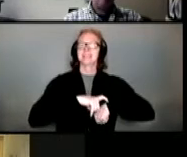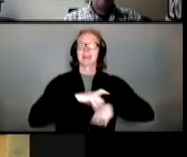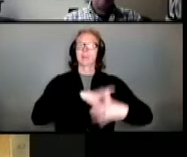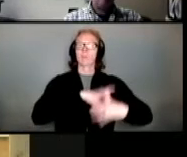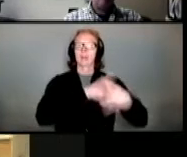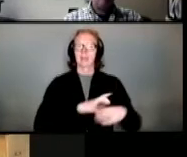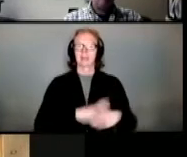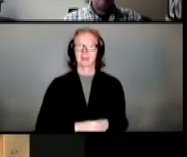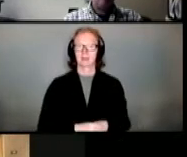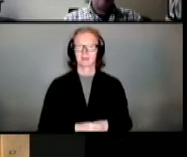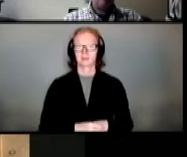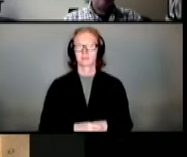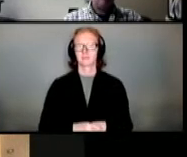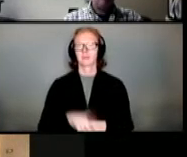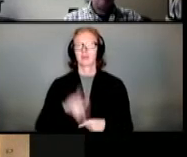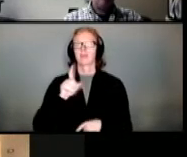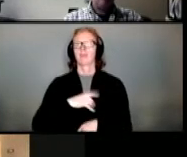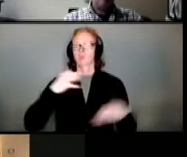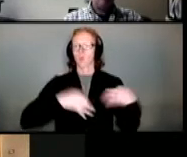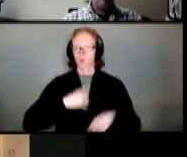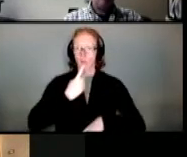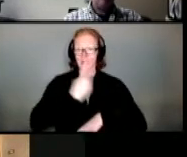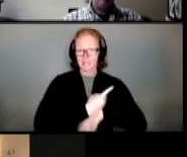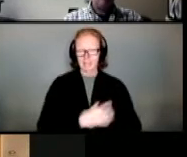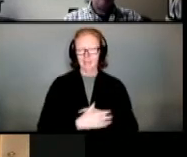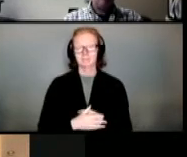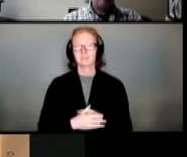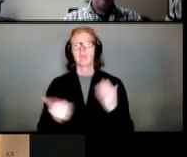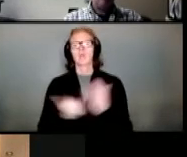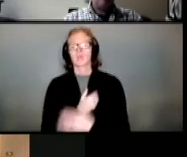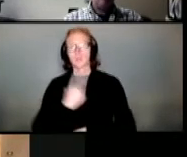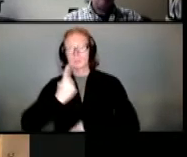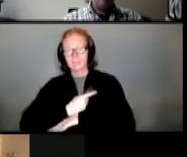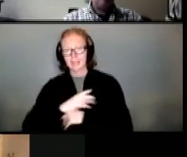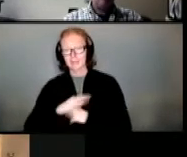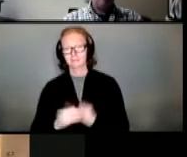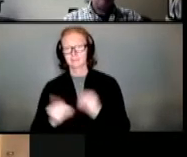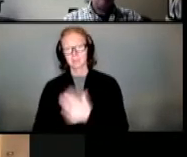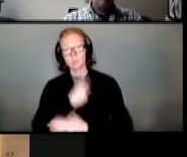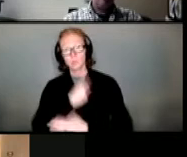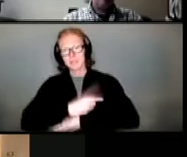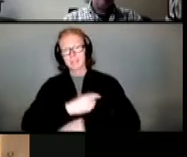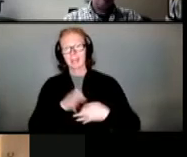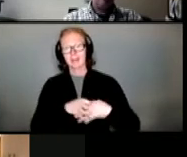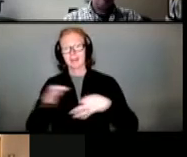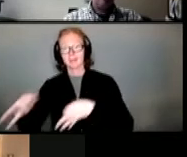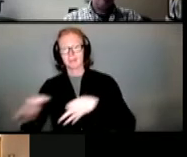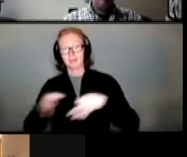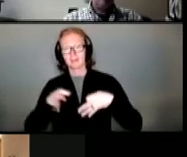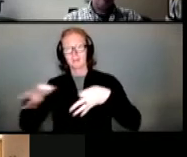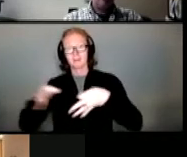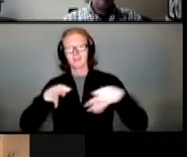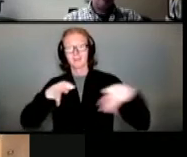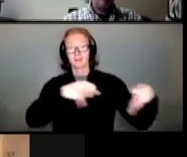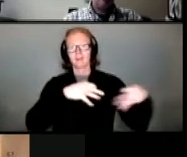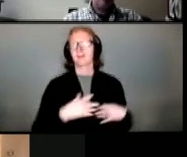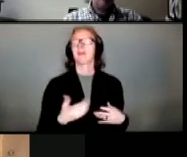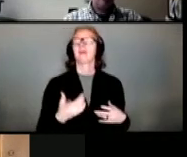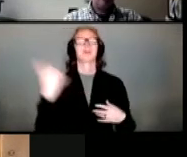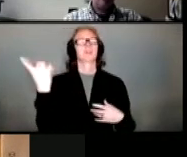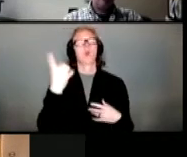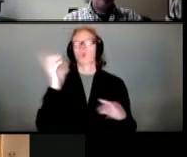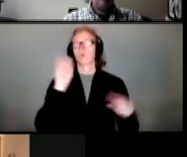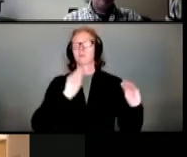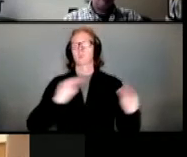they had another court date. And then, you know, so those things are kind of a moving, it's moving, but I totally agree